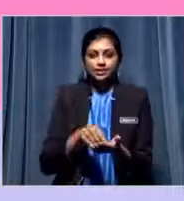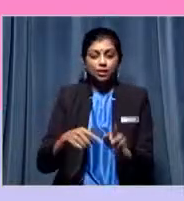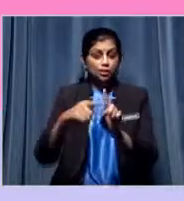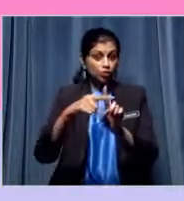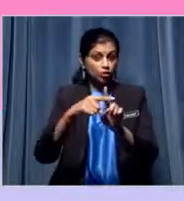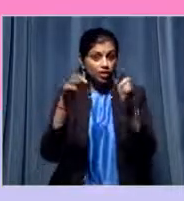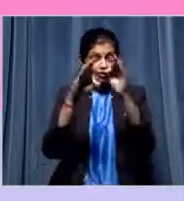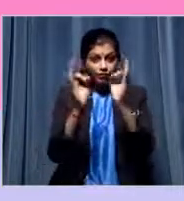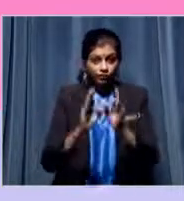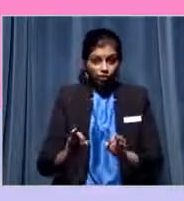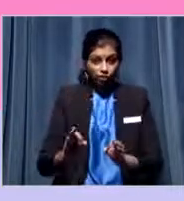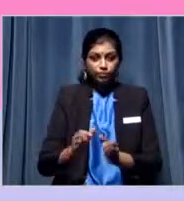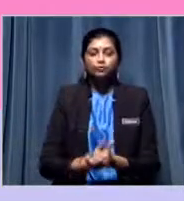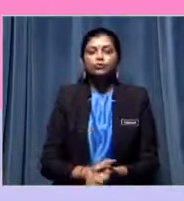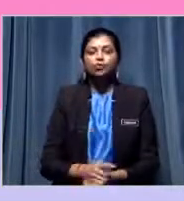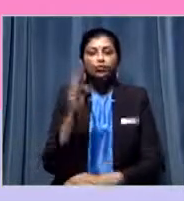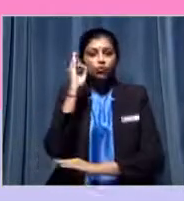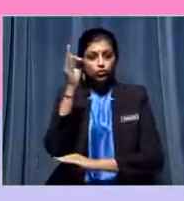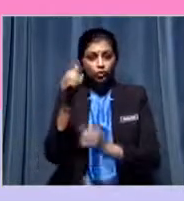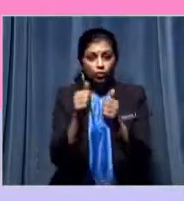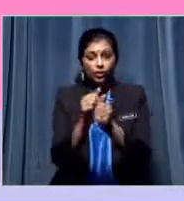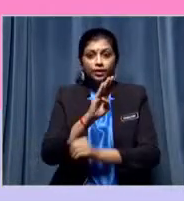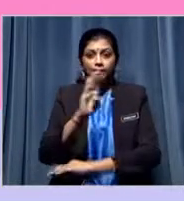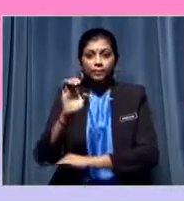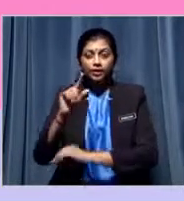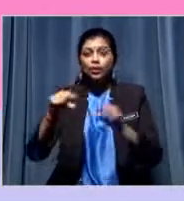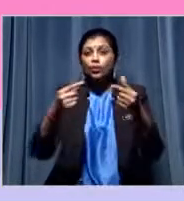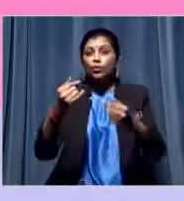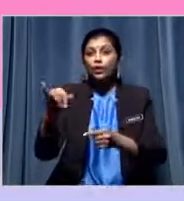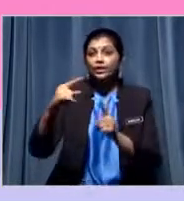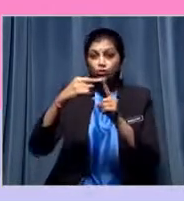positive form of future tense with be going to.